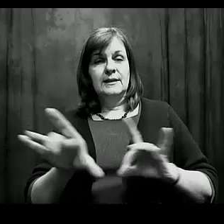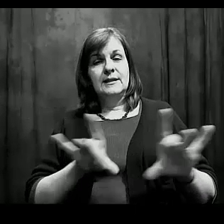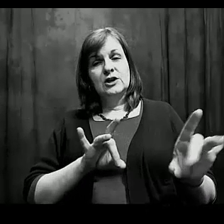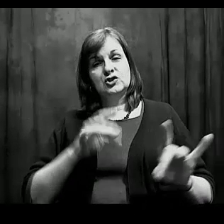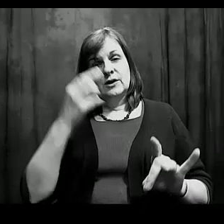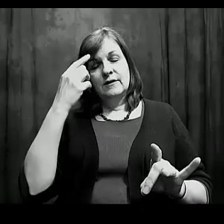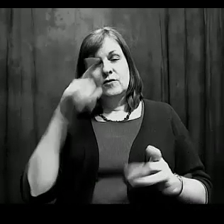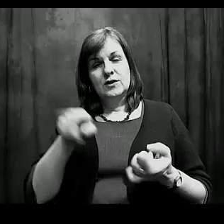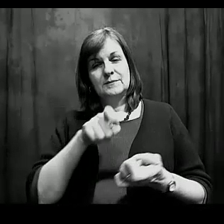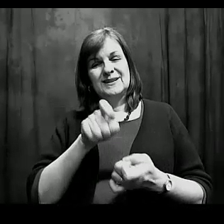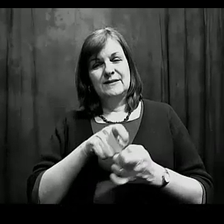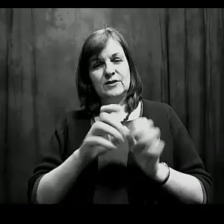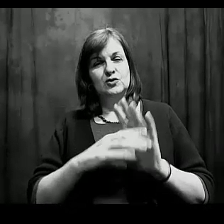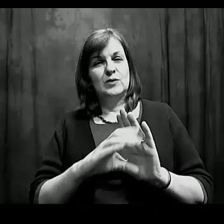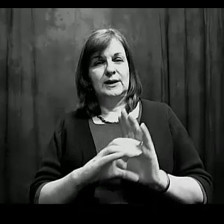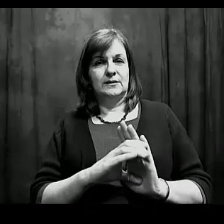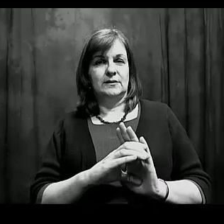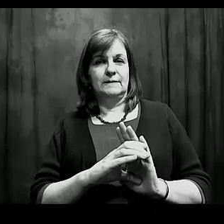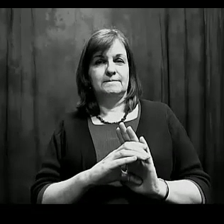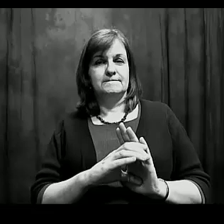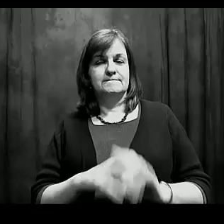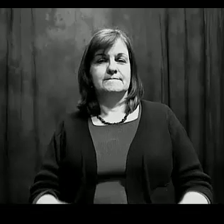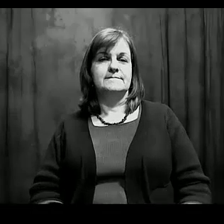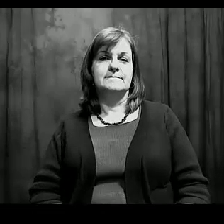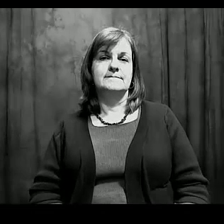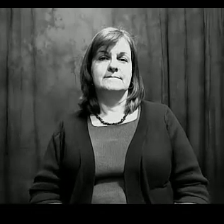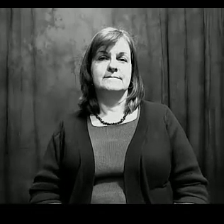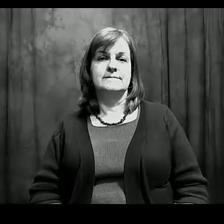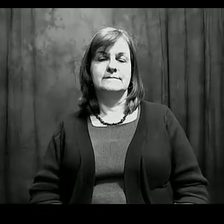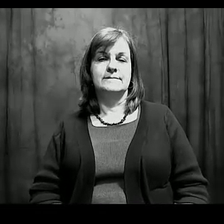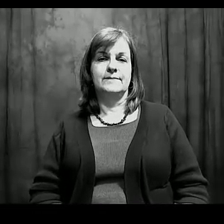selection for particular traits.